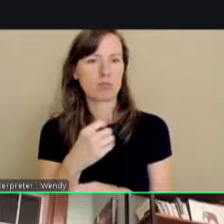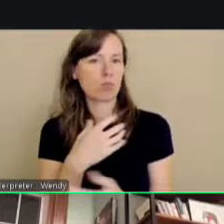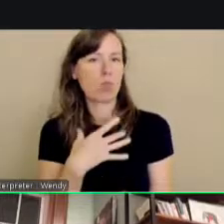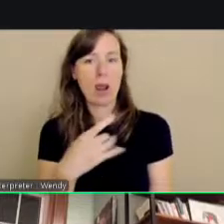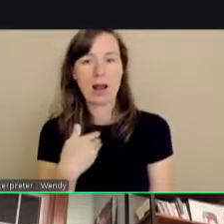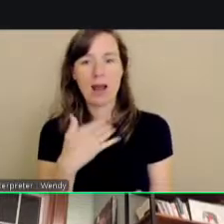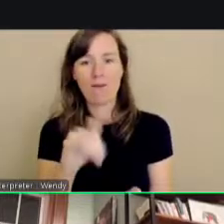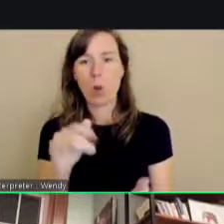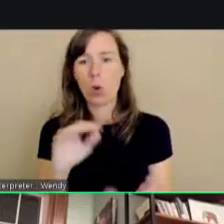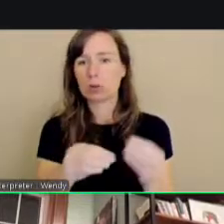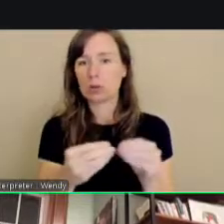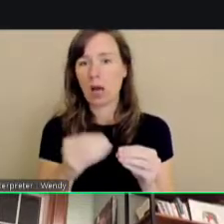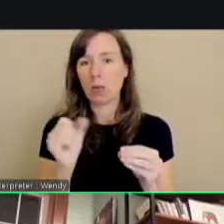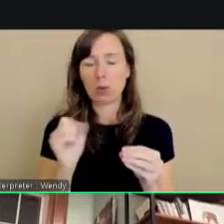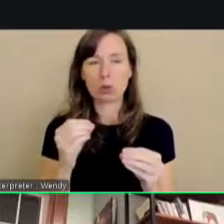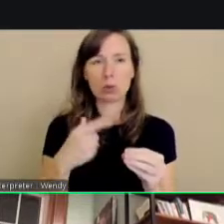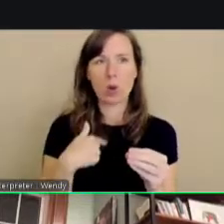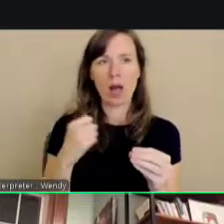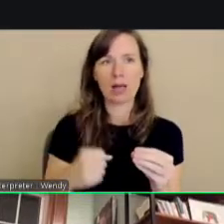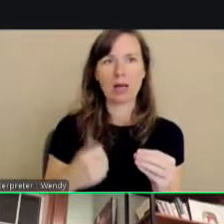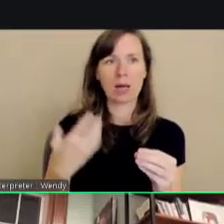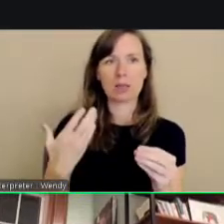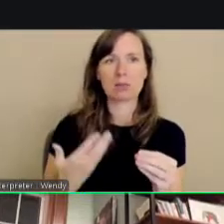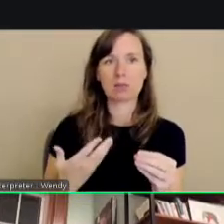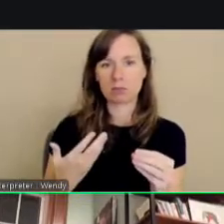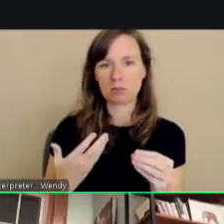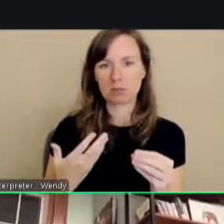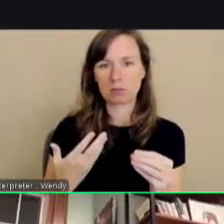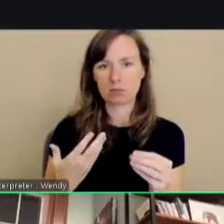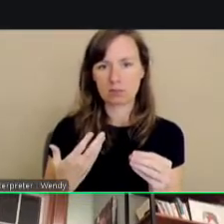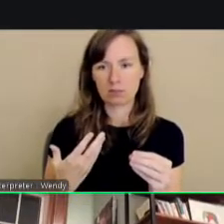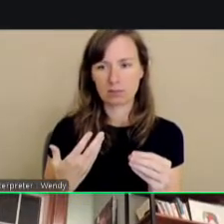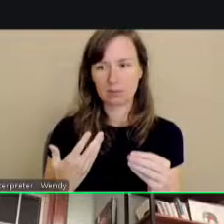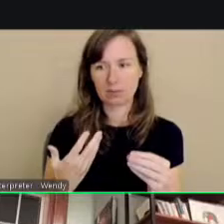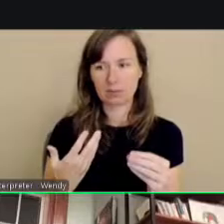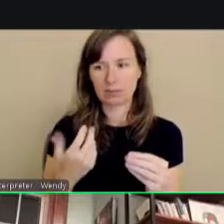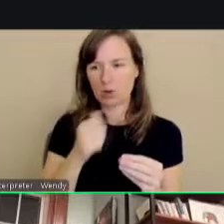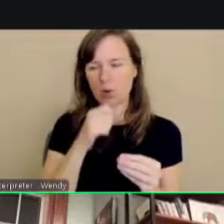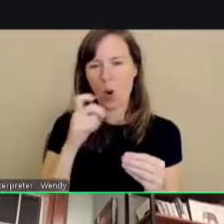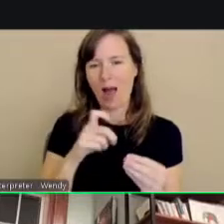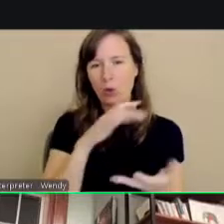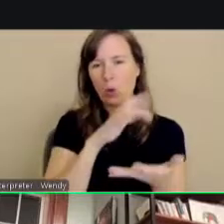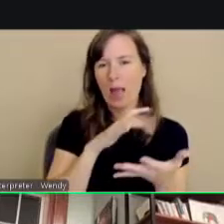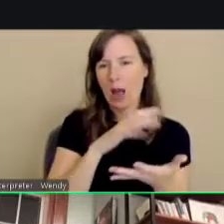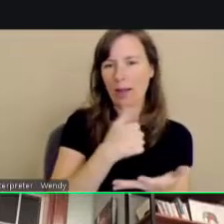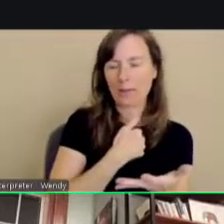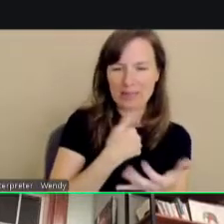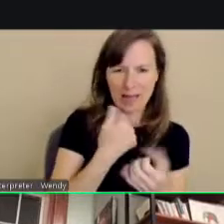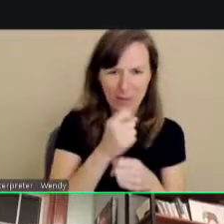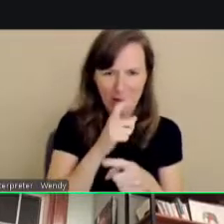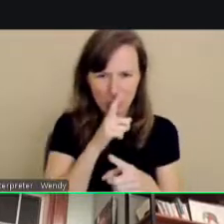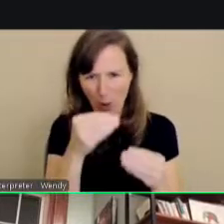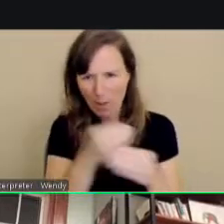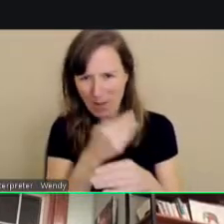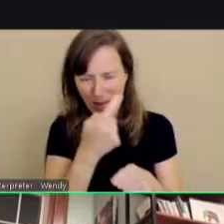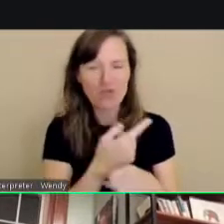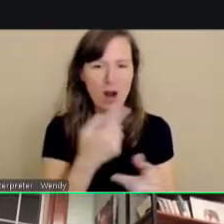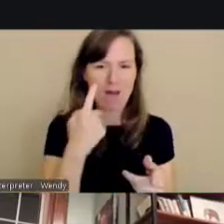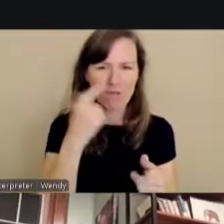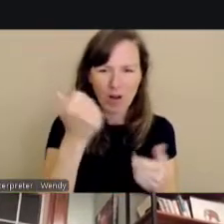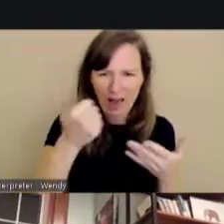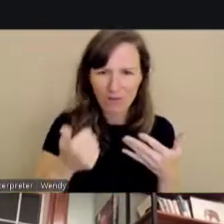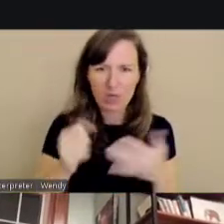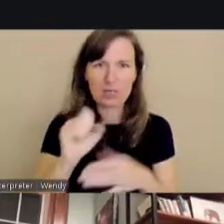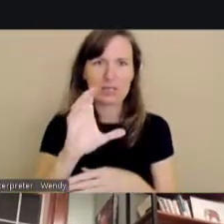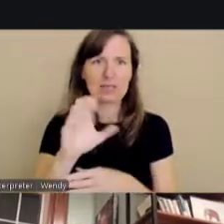that I'm not sitting here pulling out my calculator trying to make sure I'm doing the math right for every scenario. I